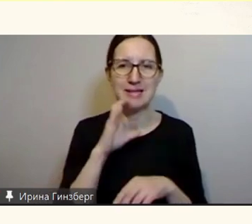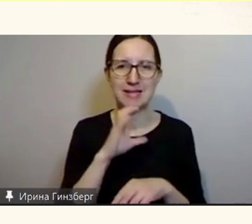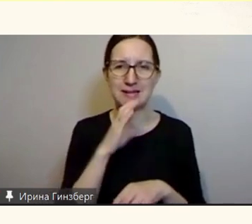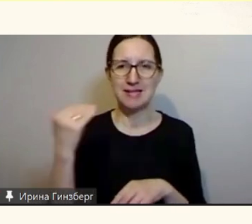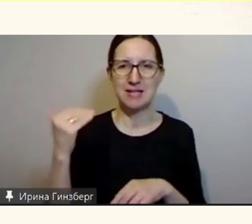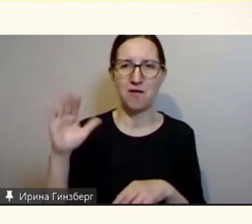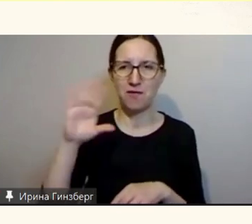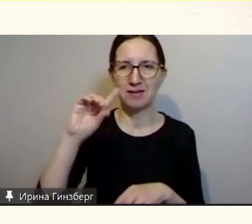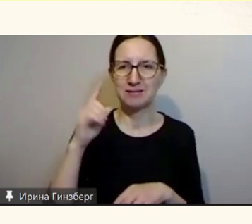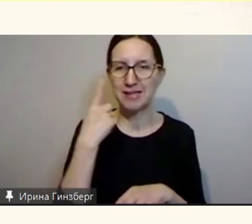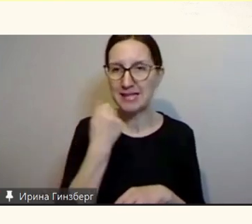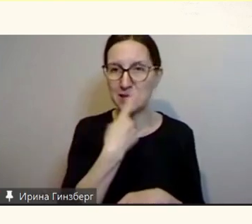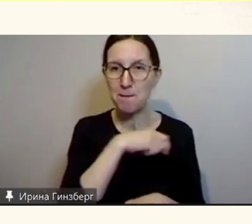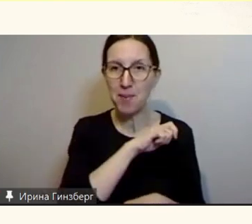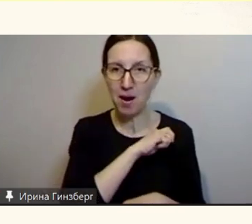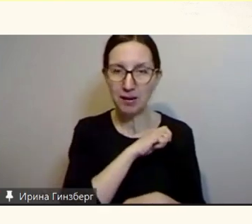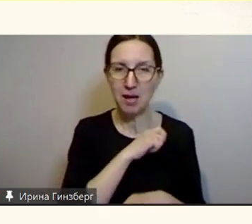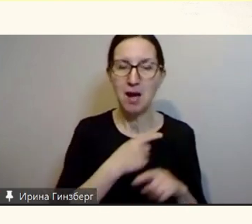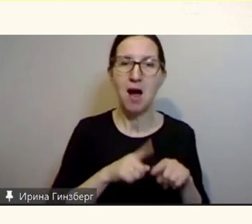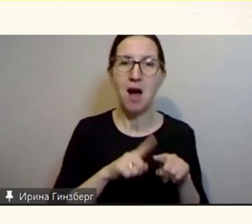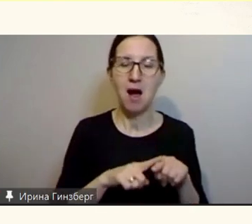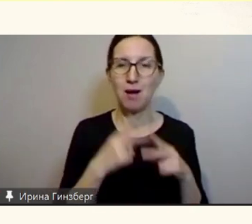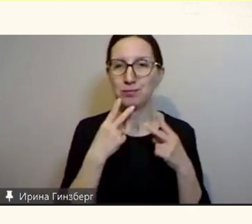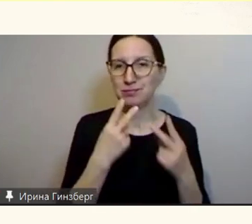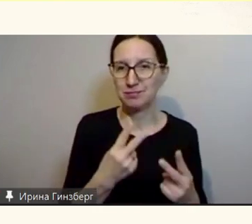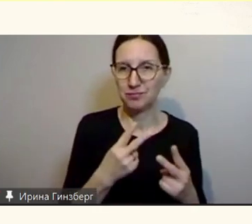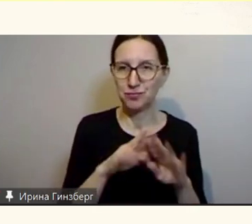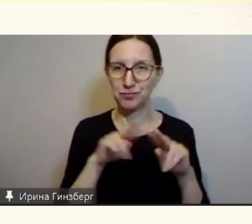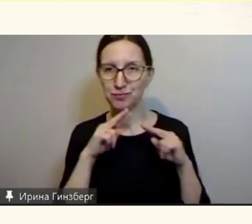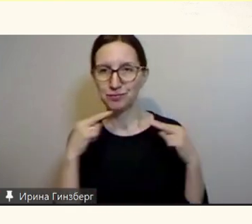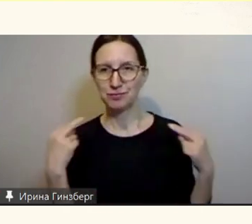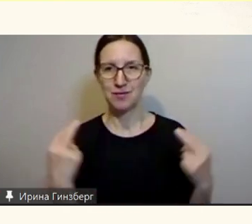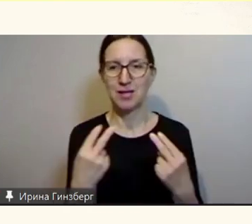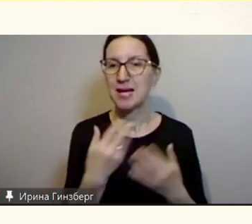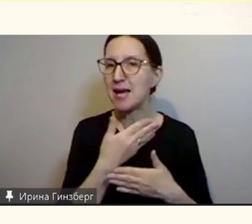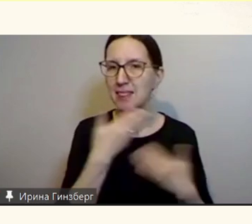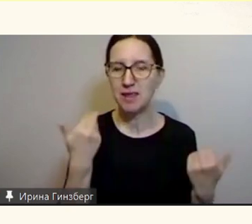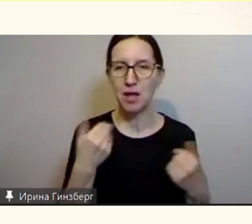anywhere in this building, and it is huge. It is absolutely enormous.